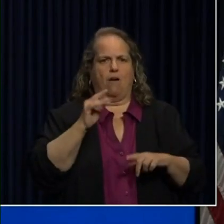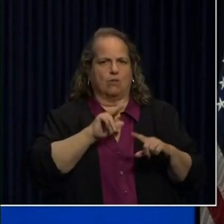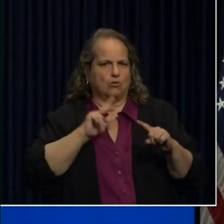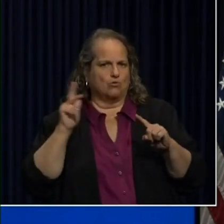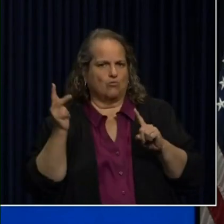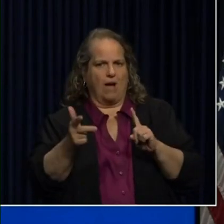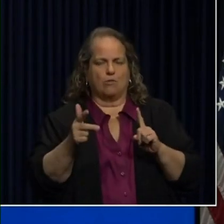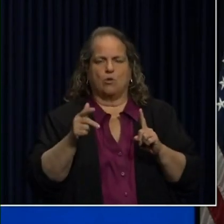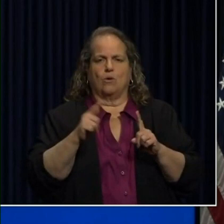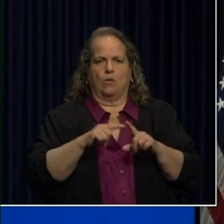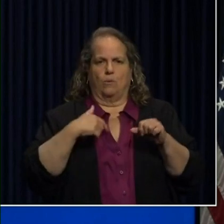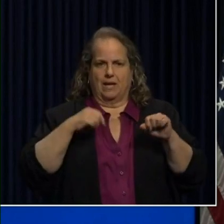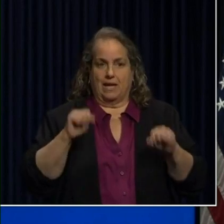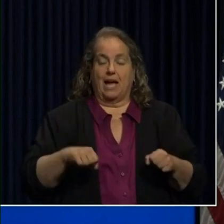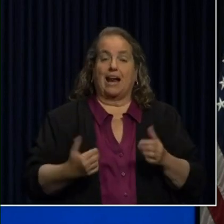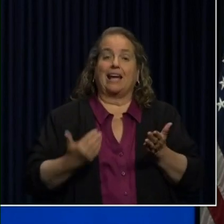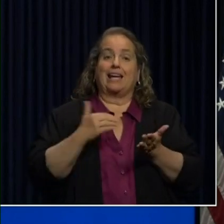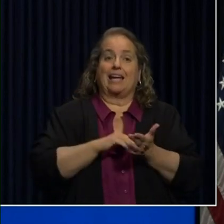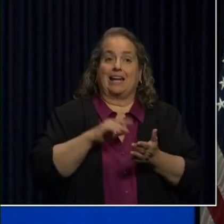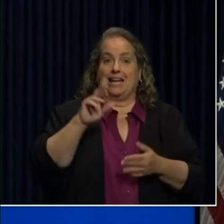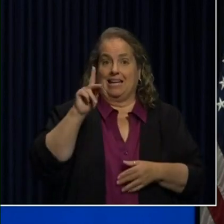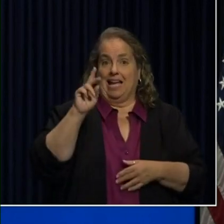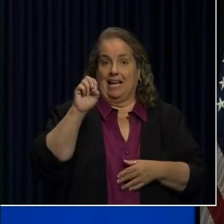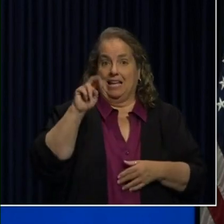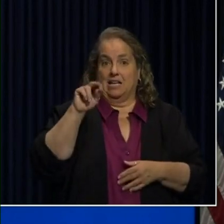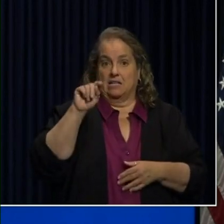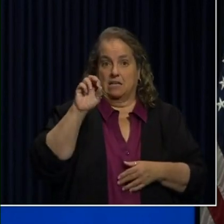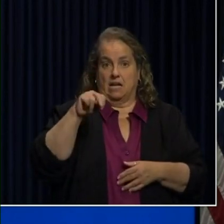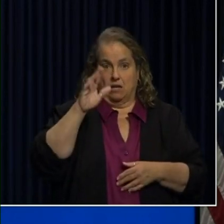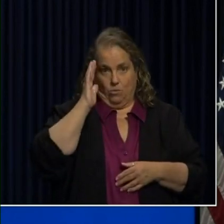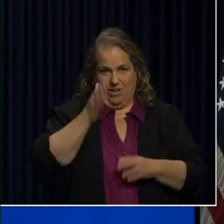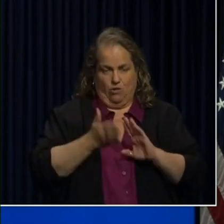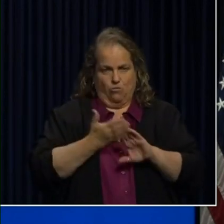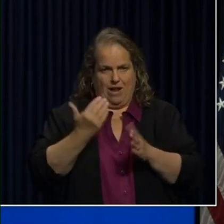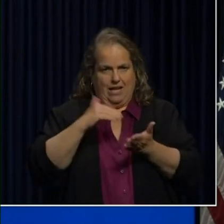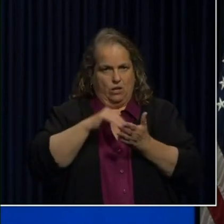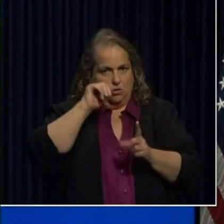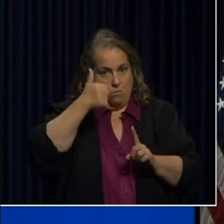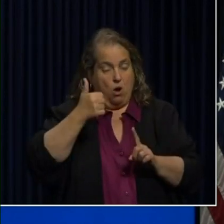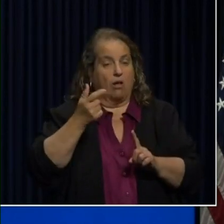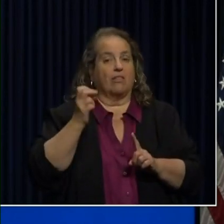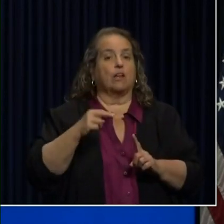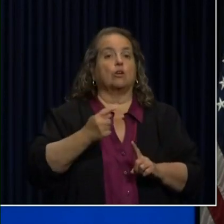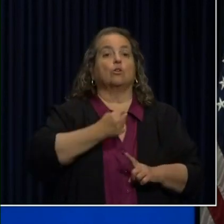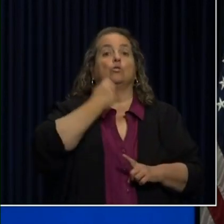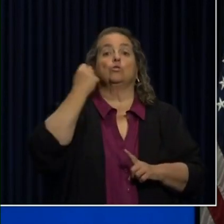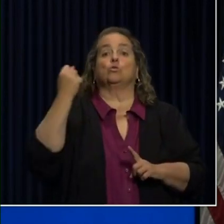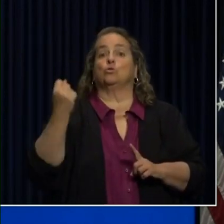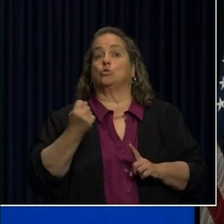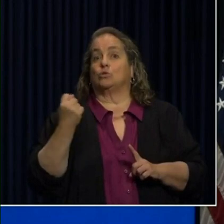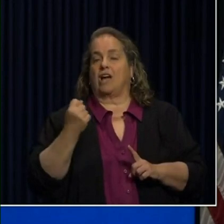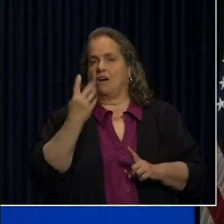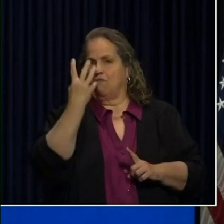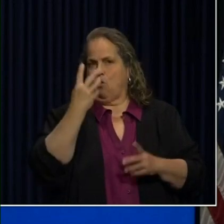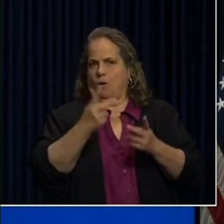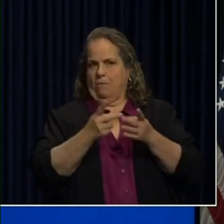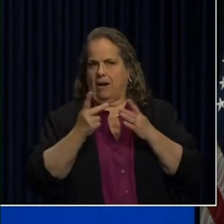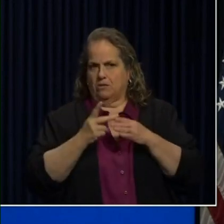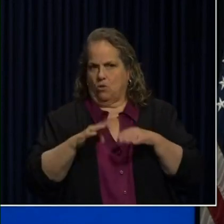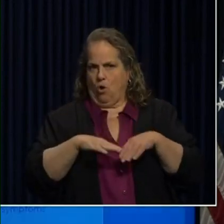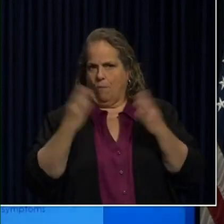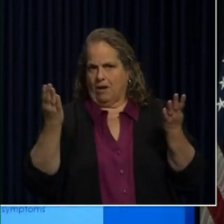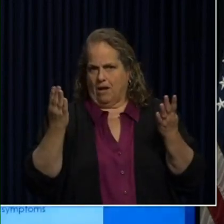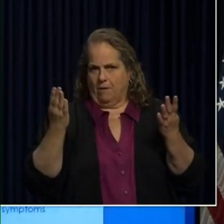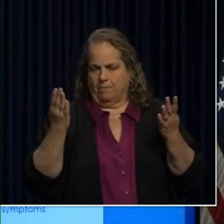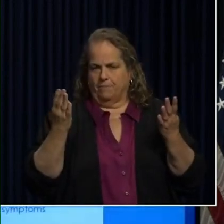again, on Kenton's going to run through tomorrow, and then on Tuesday, we have 4 sites opening up, and if we can